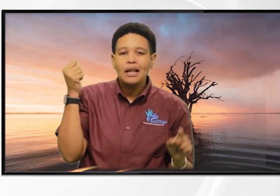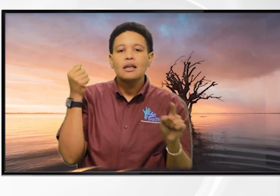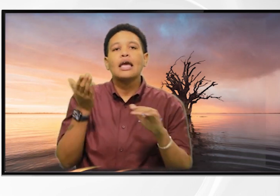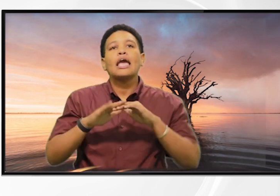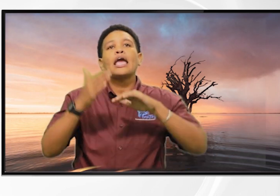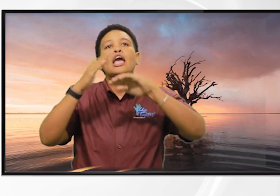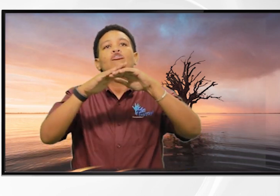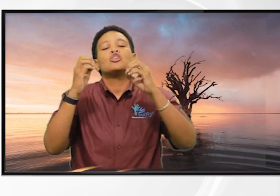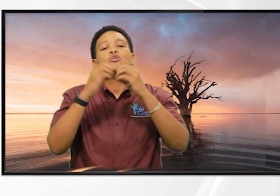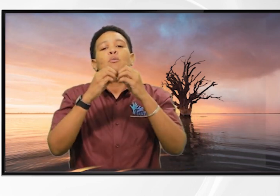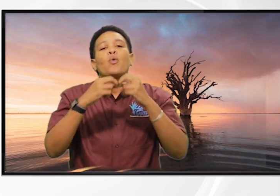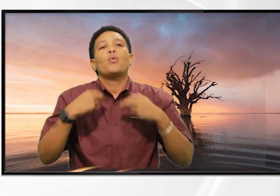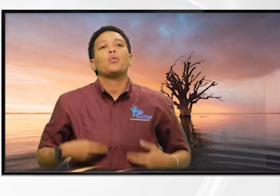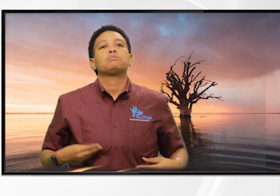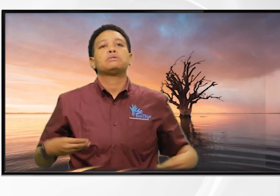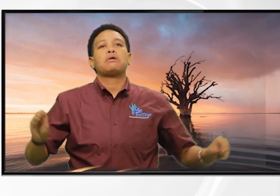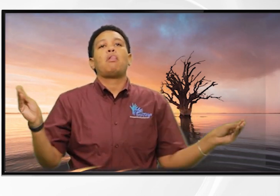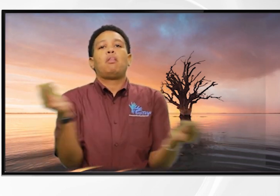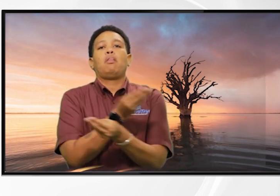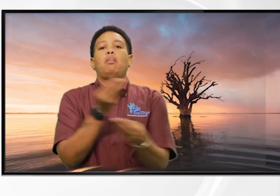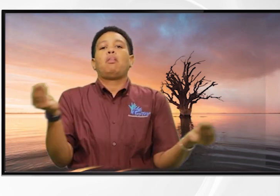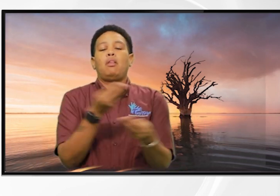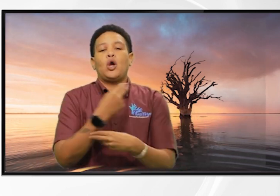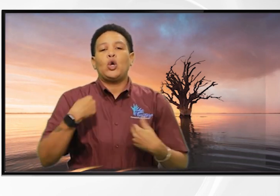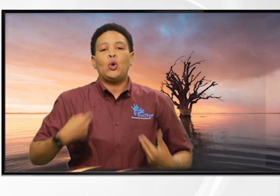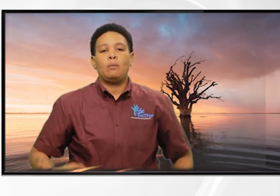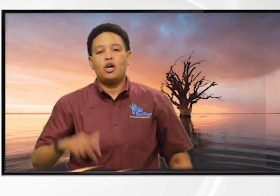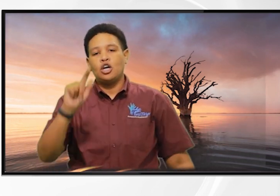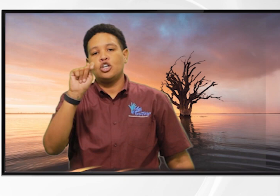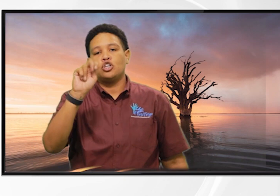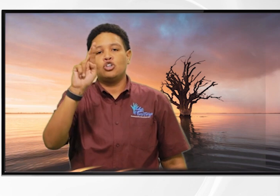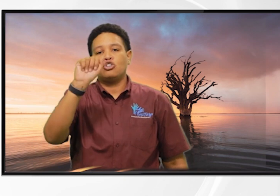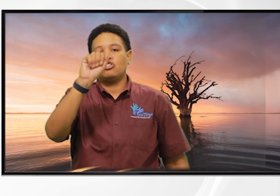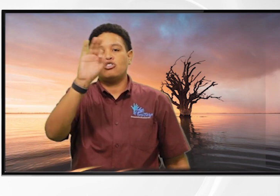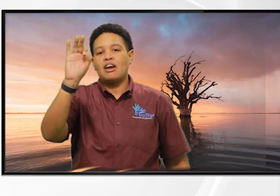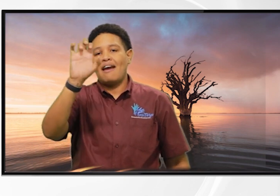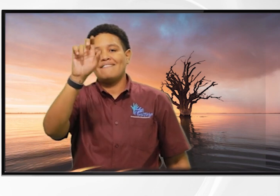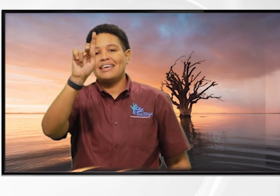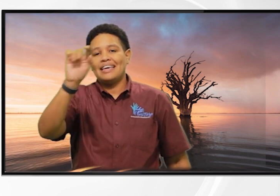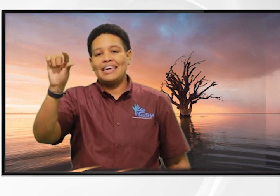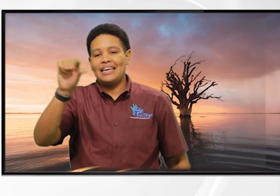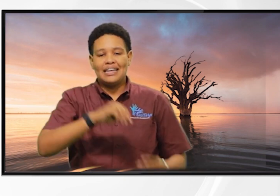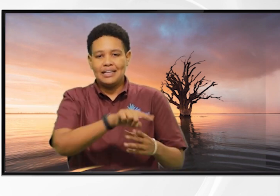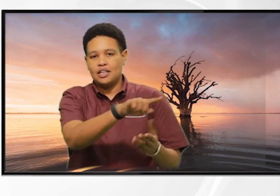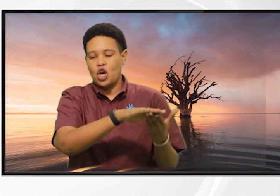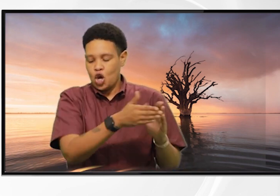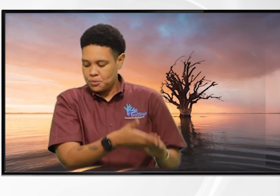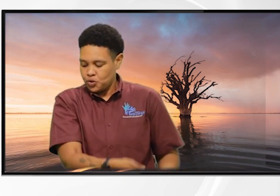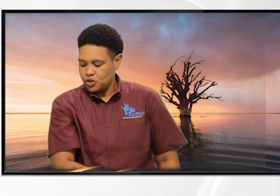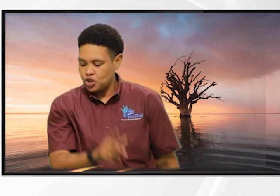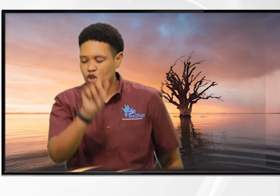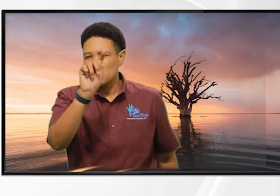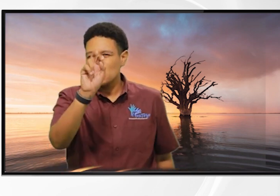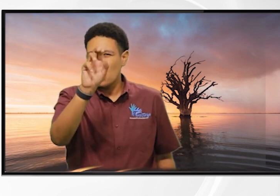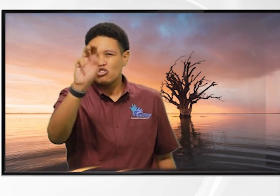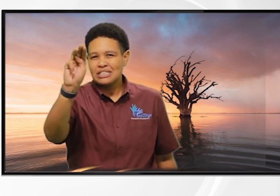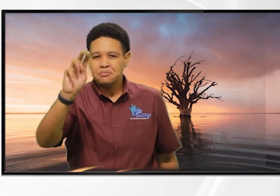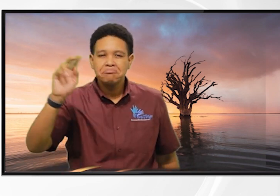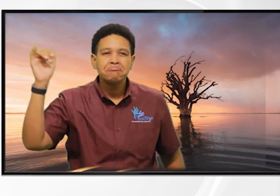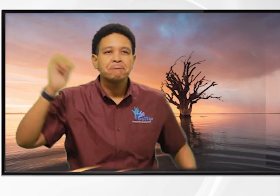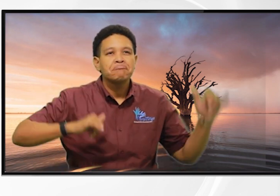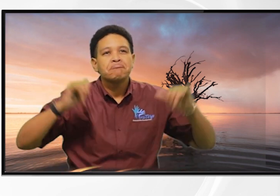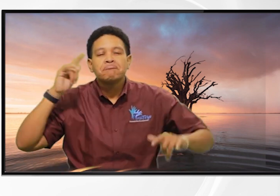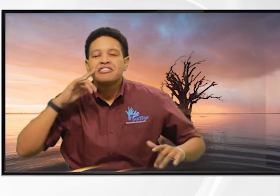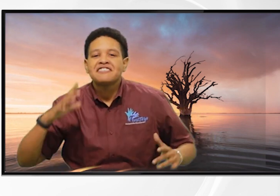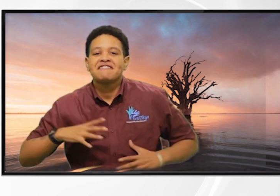of human trafficking within these communities. Tourism. Tourism is